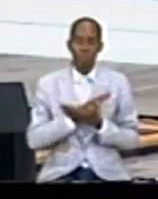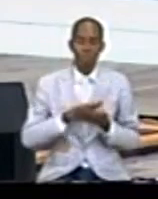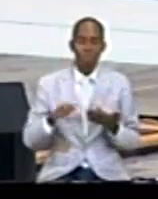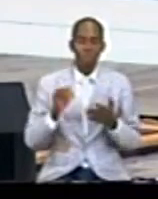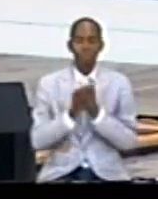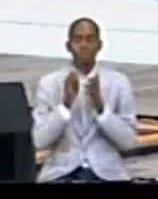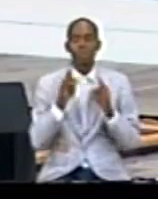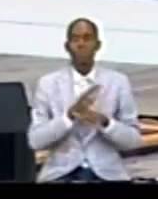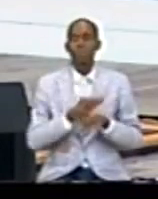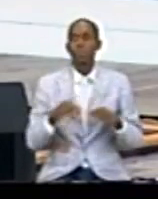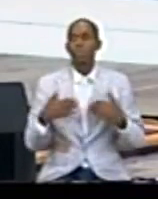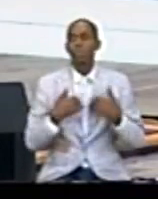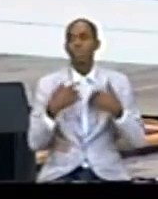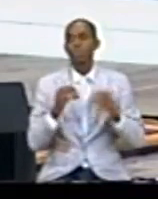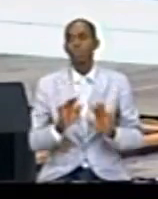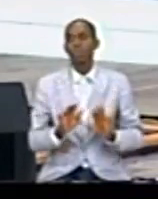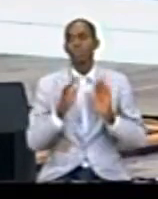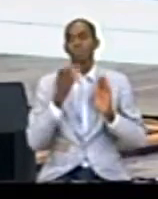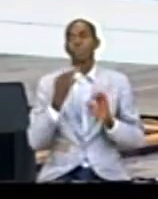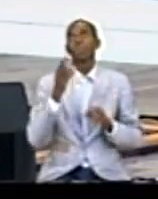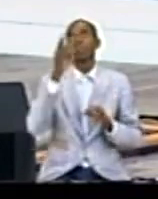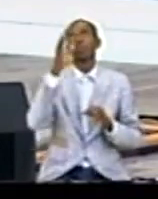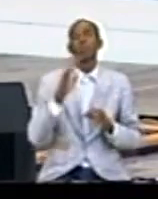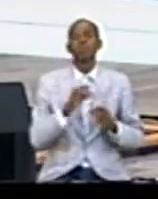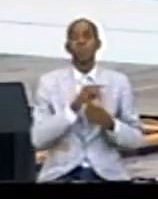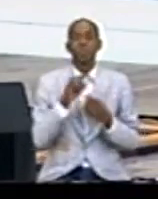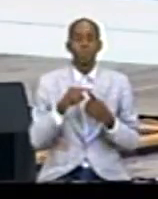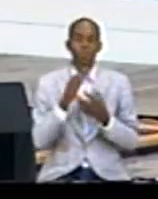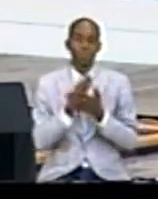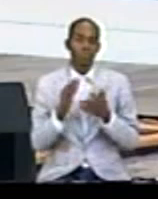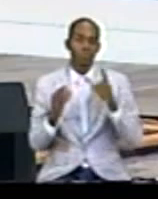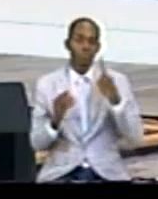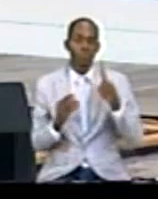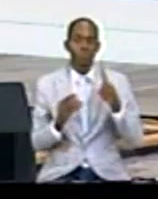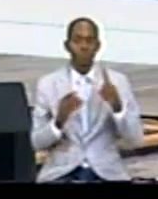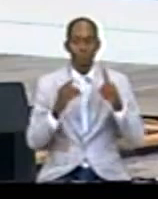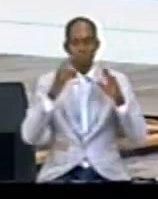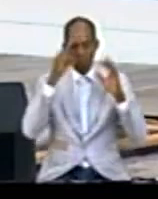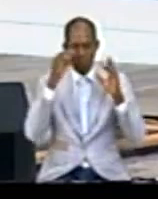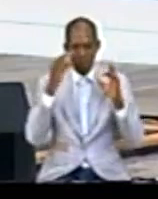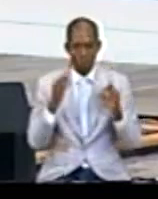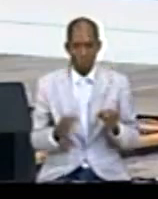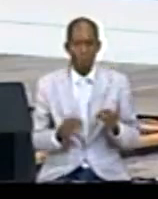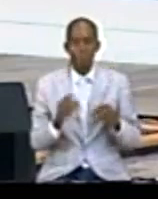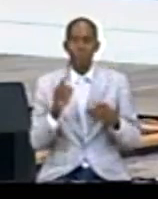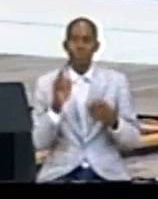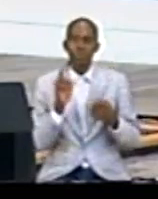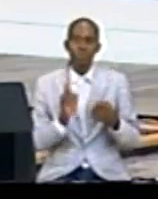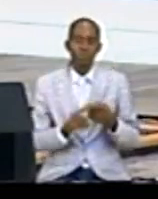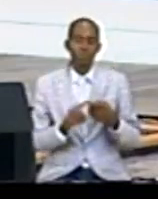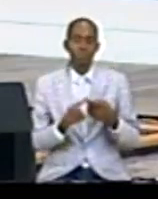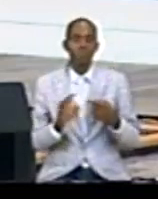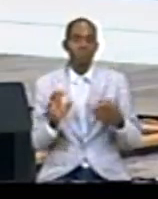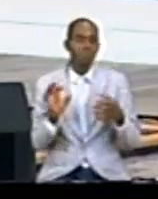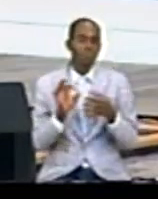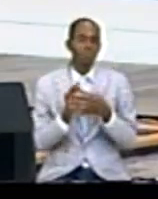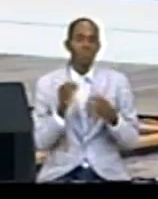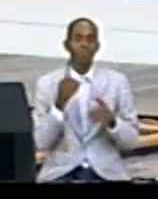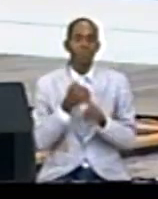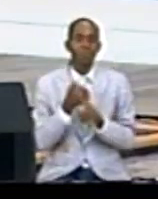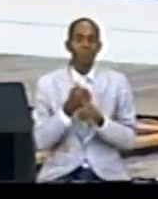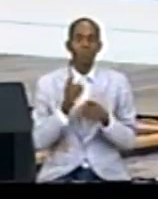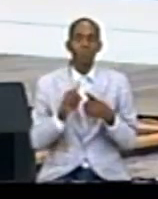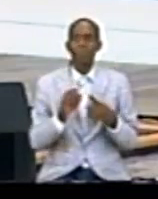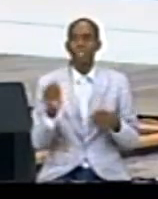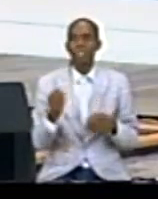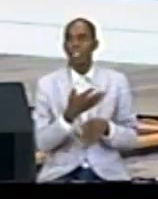of God. When somebody deliberately plunges himself to anything that